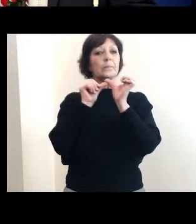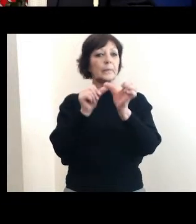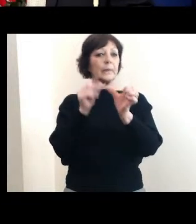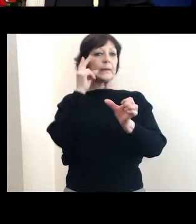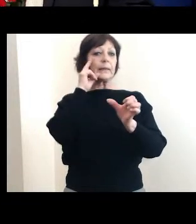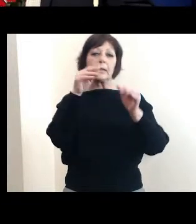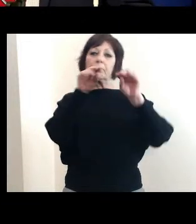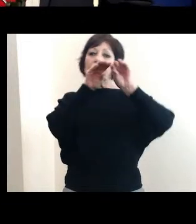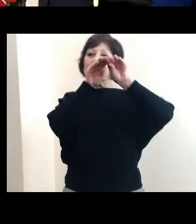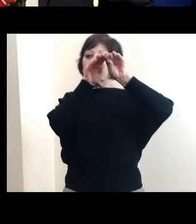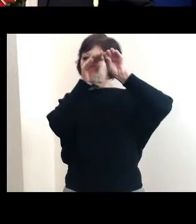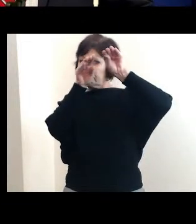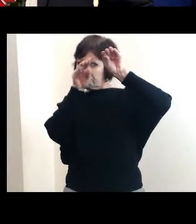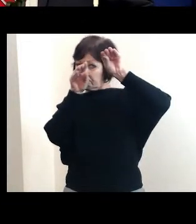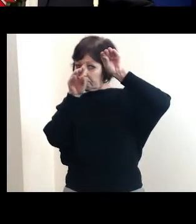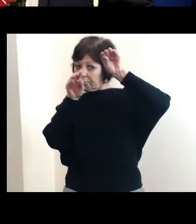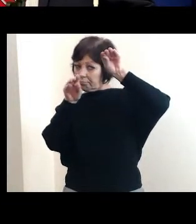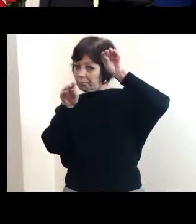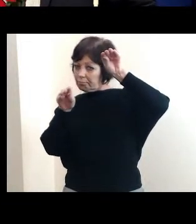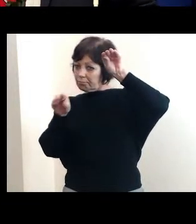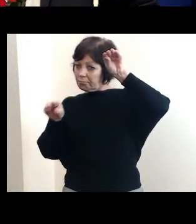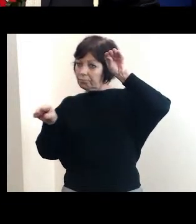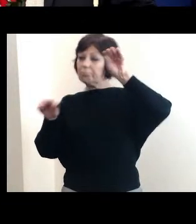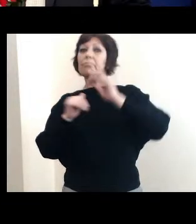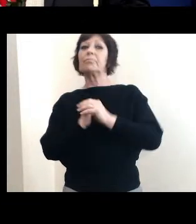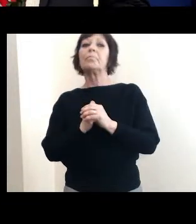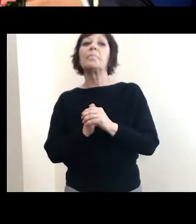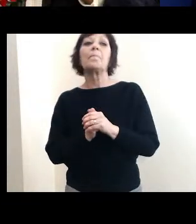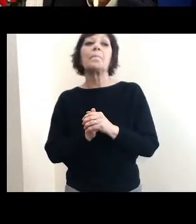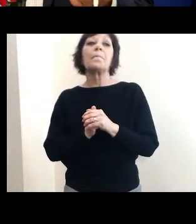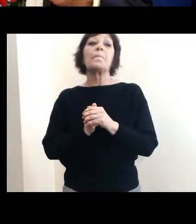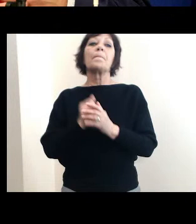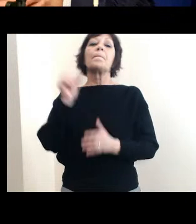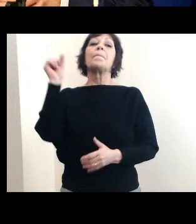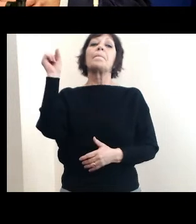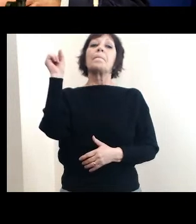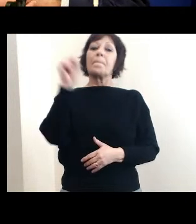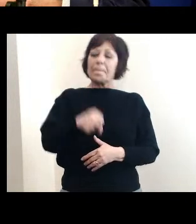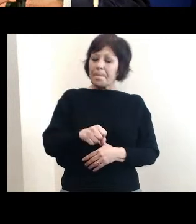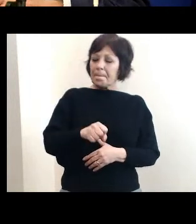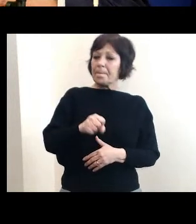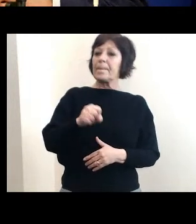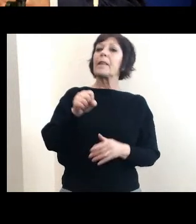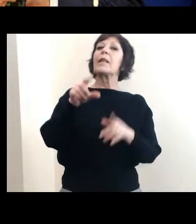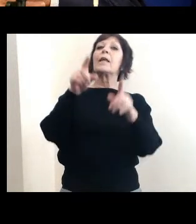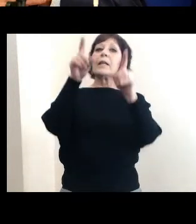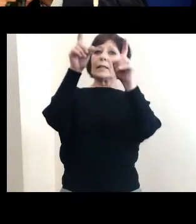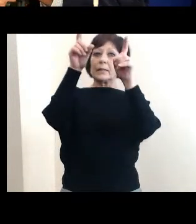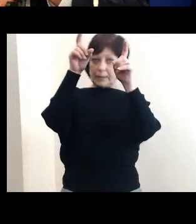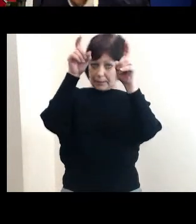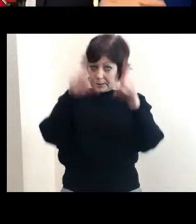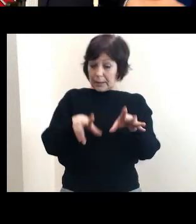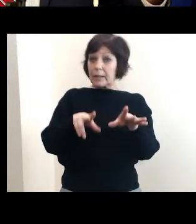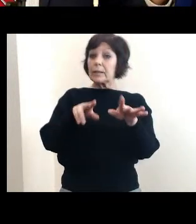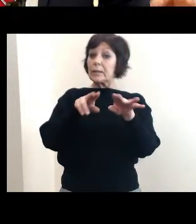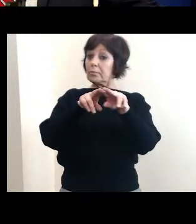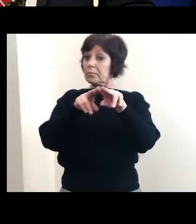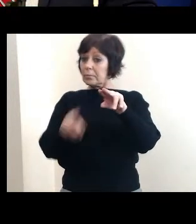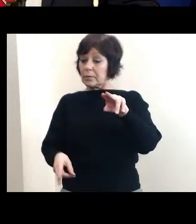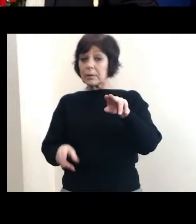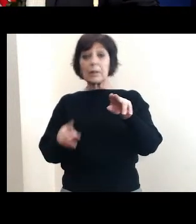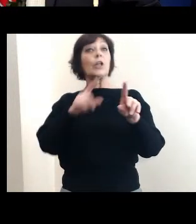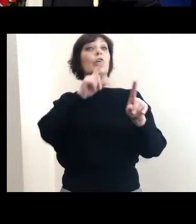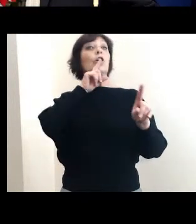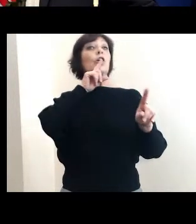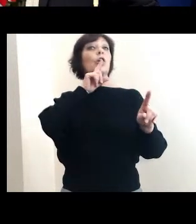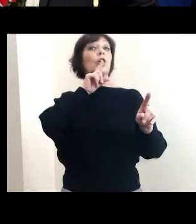the drop in the positivity rate. While our overall tests have gone down, the confirmed cases, of course,